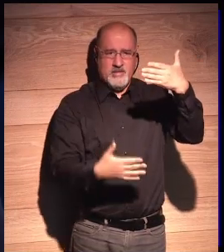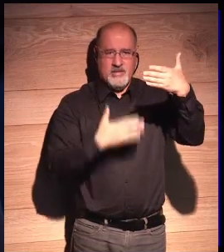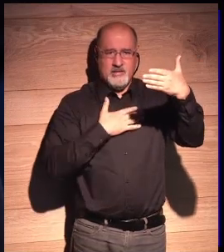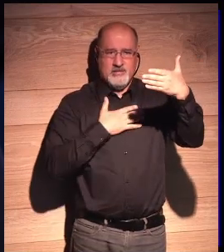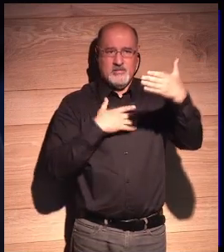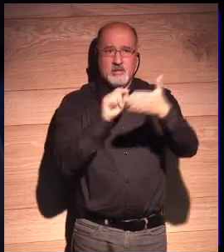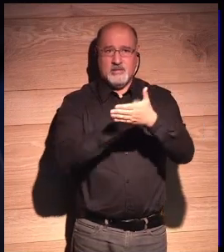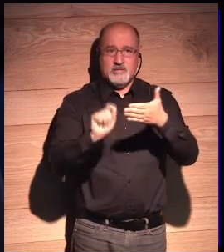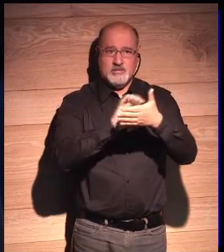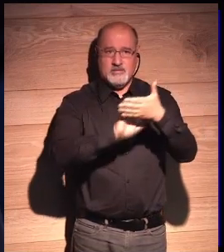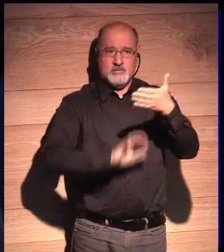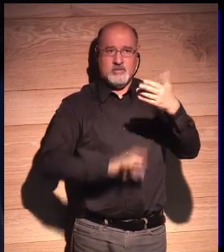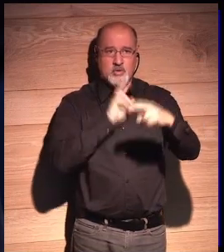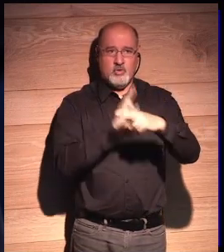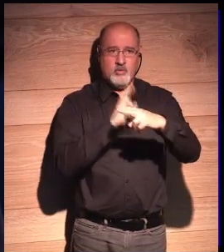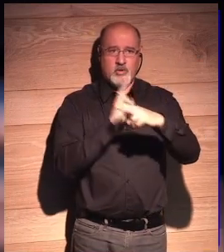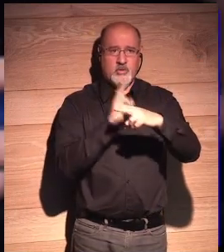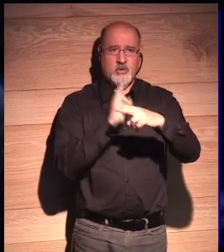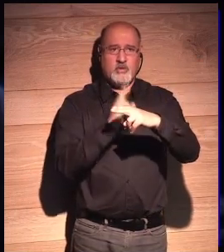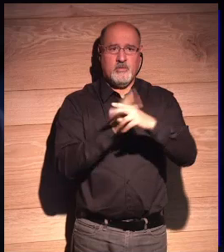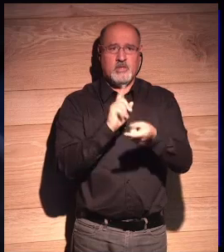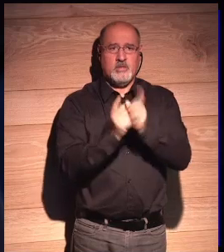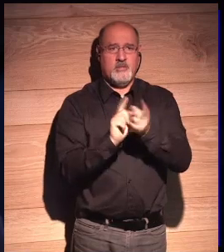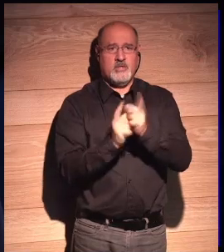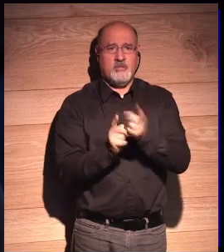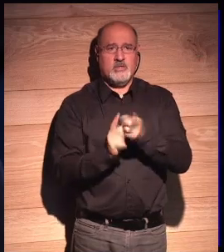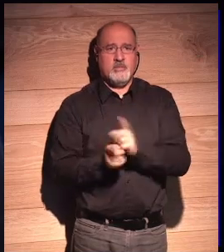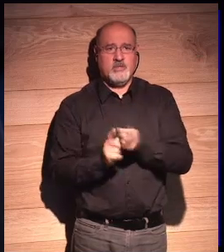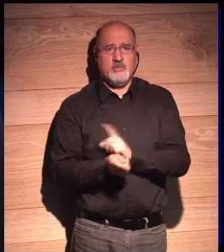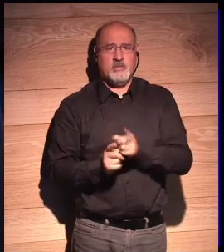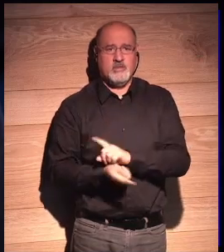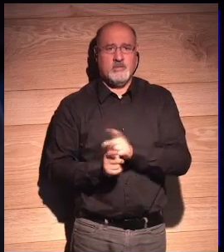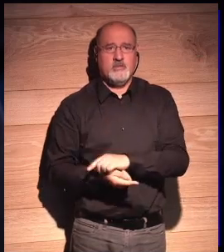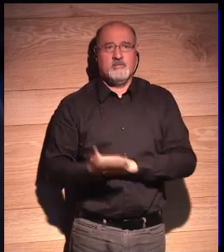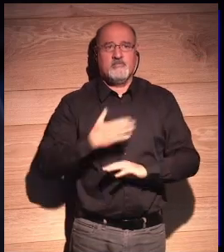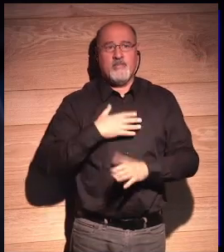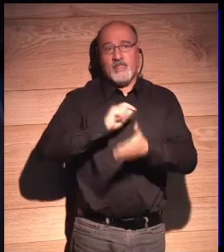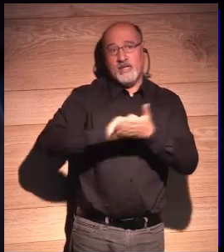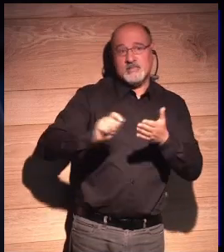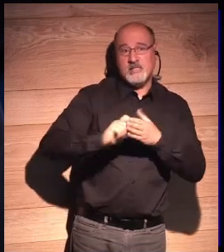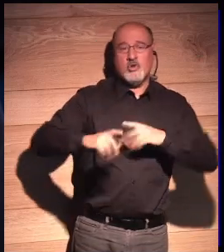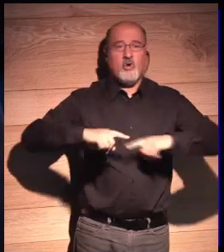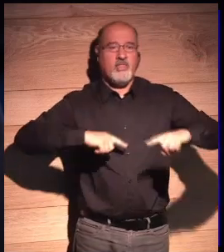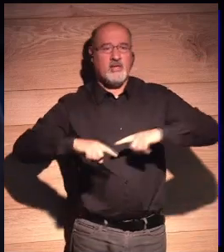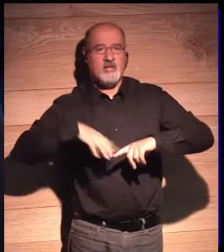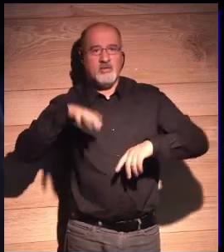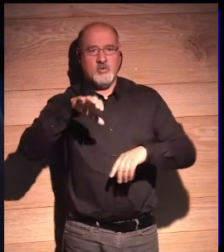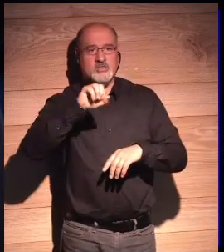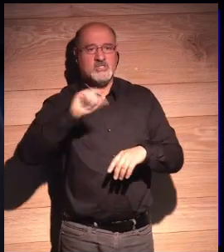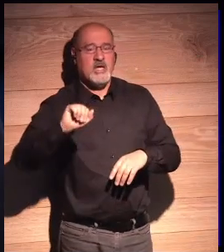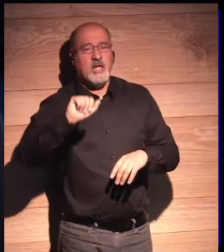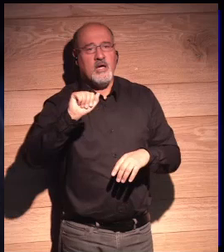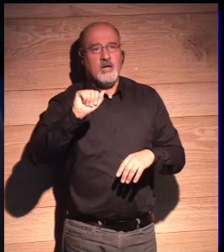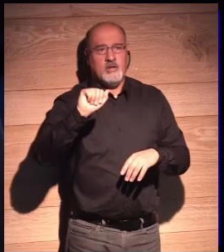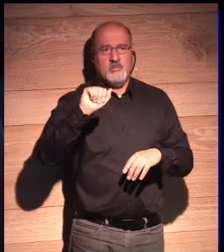was mine. And then at the end it comes on like, written and directed by Shia LaBeouf. And my first thought was like, did I let